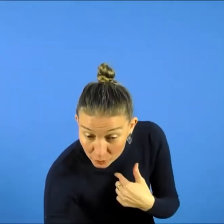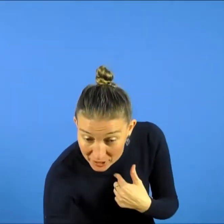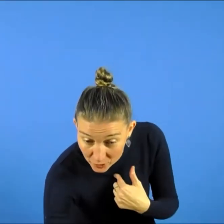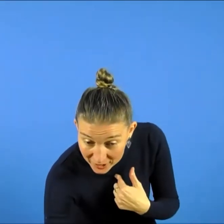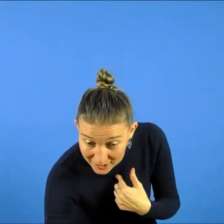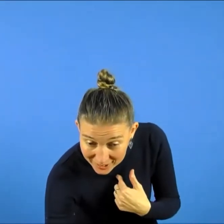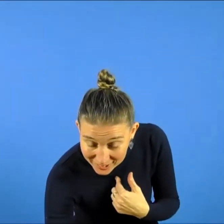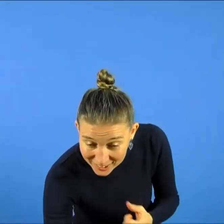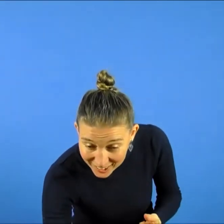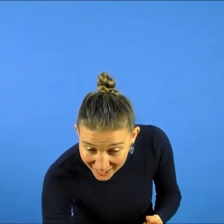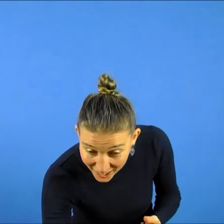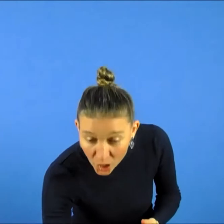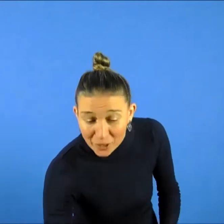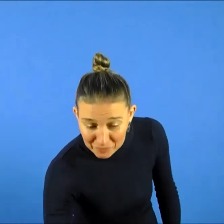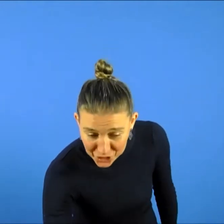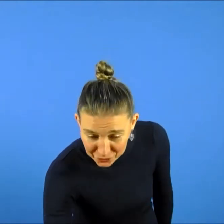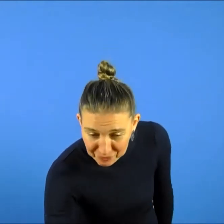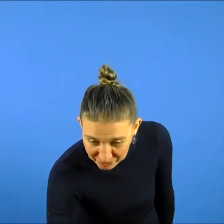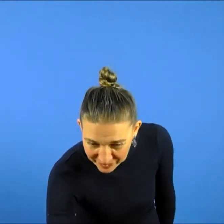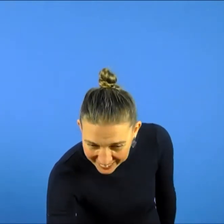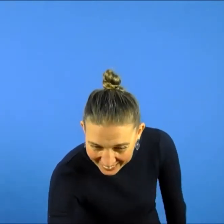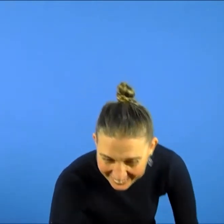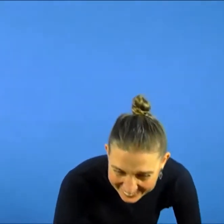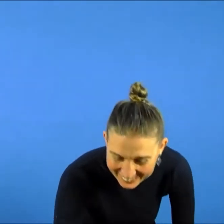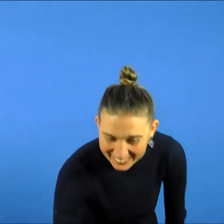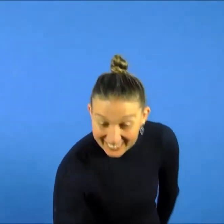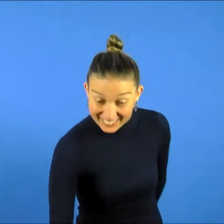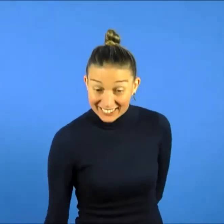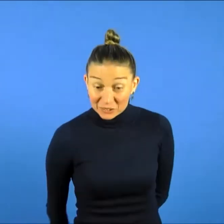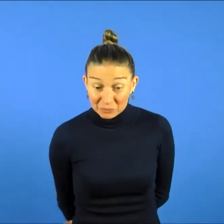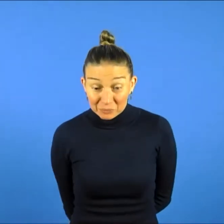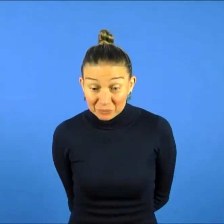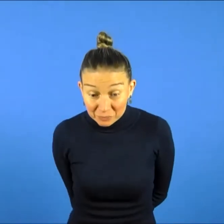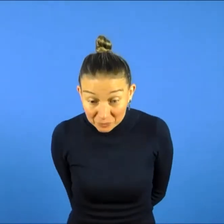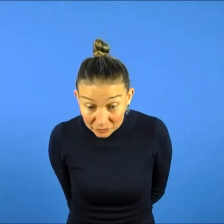Did you want me to vote? Yes. Okay, sure.